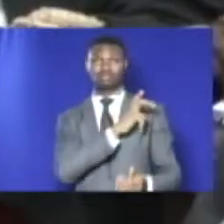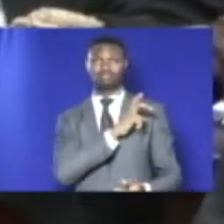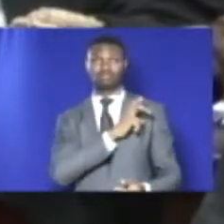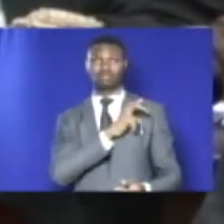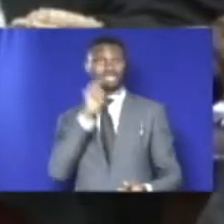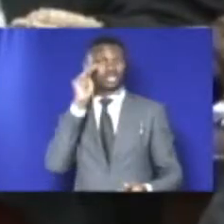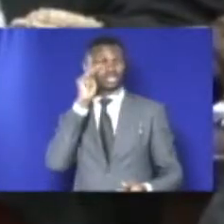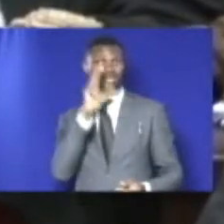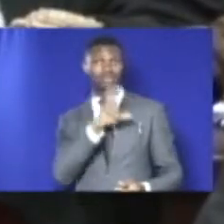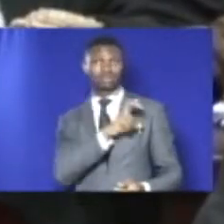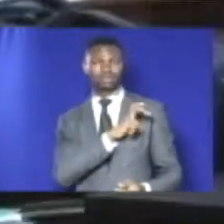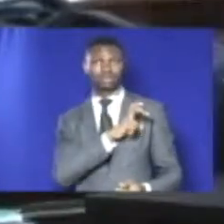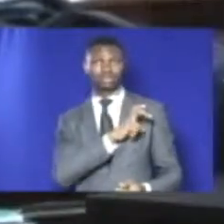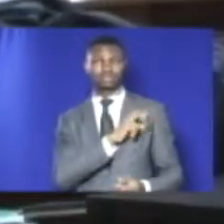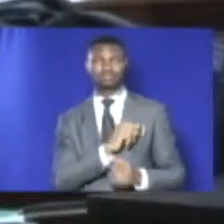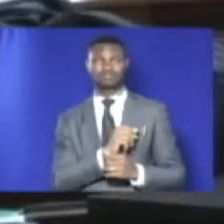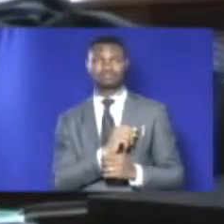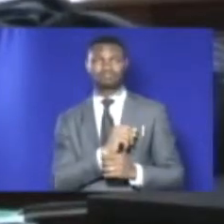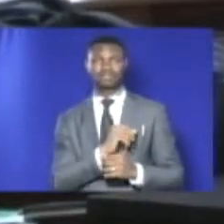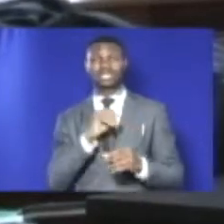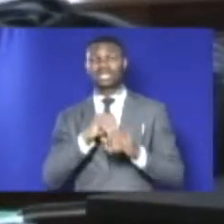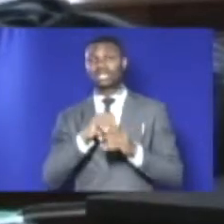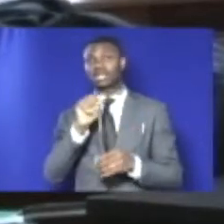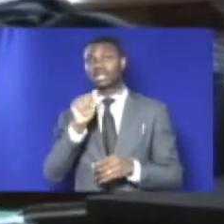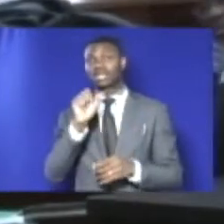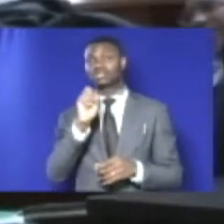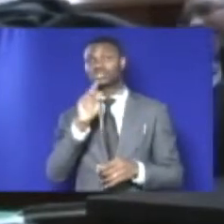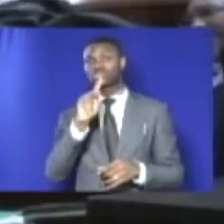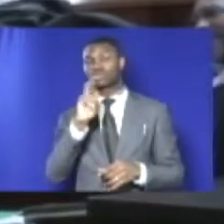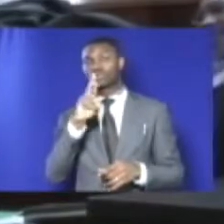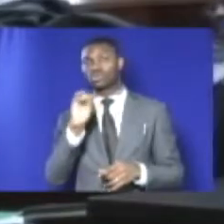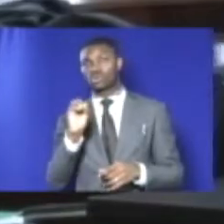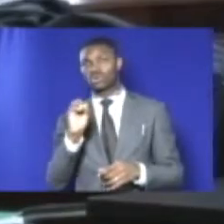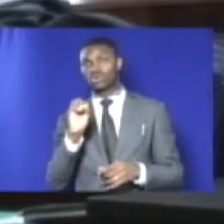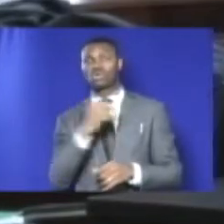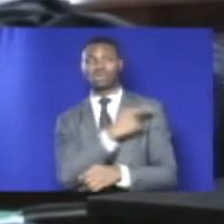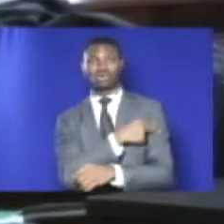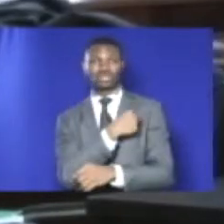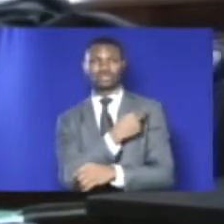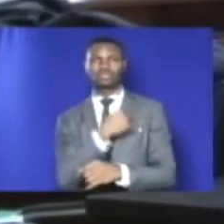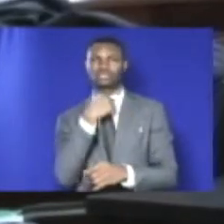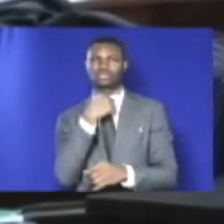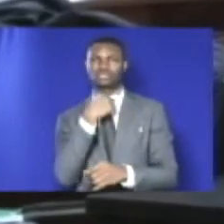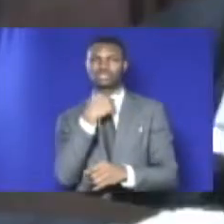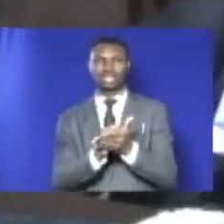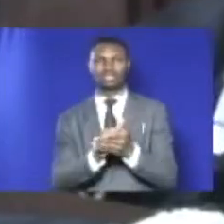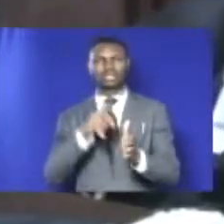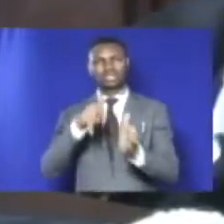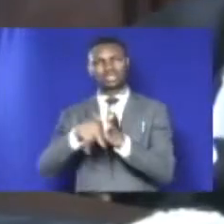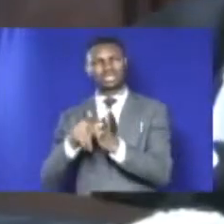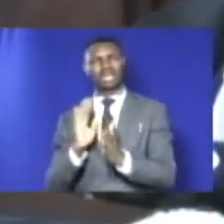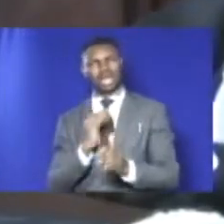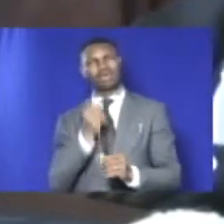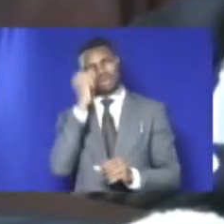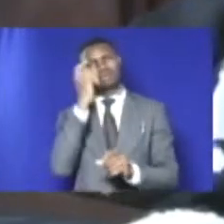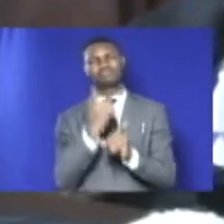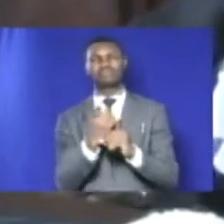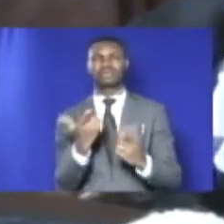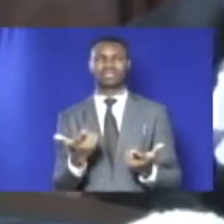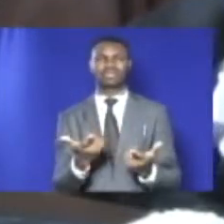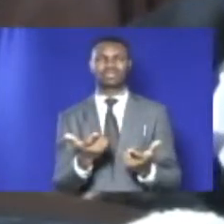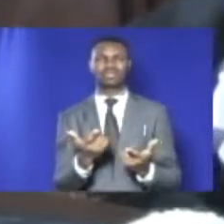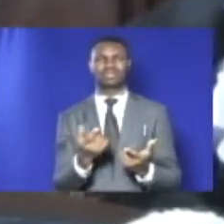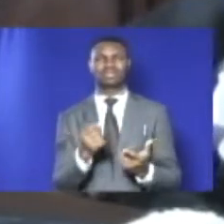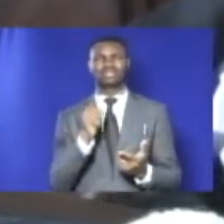National Hospital, and Asokoro Hospital, Abuja, saying the killing of their brothers, Mahdi Musa, Biliamin Abubakar Faska,